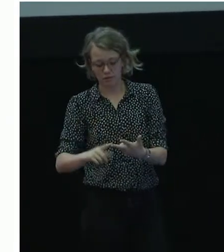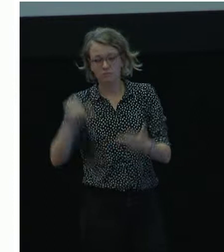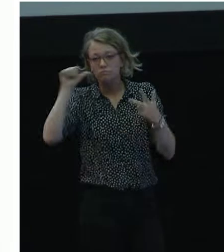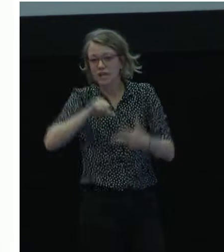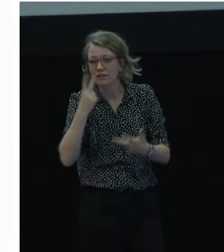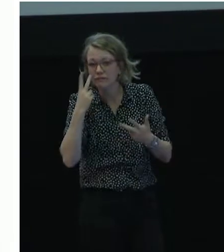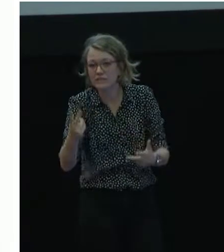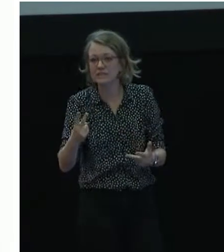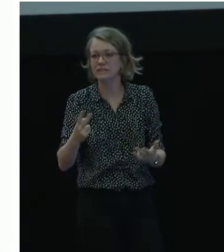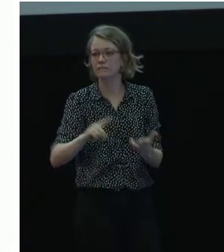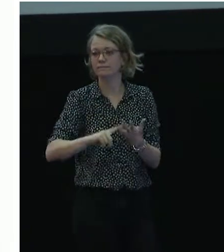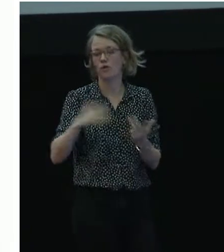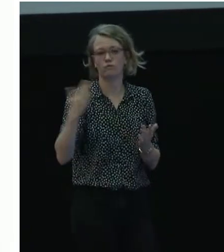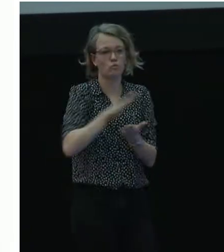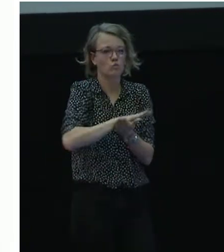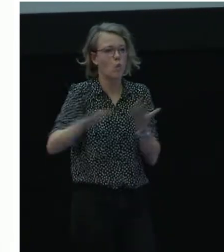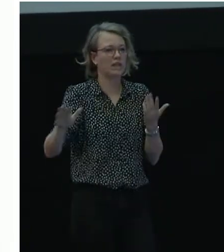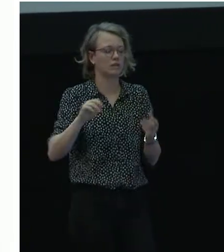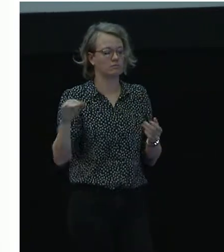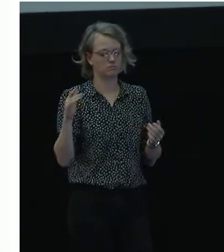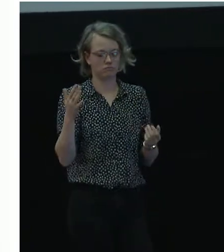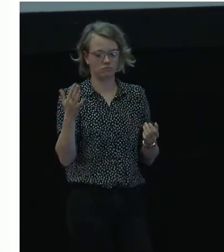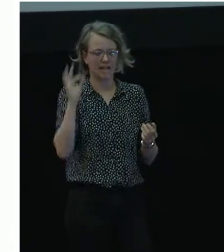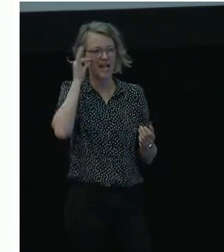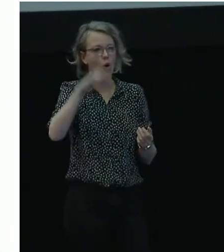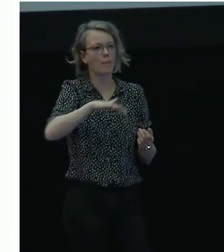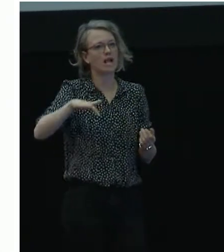dyslexia or learning issues, poor vision,